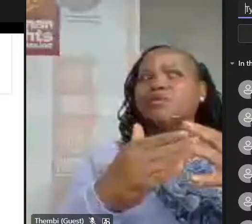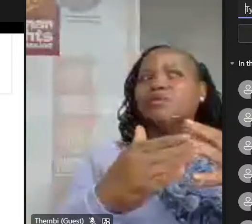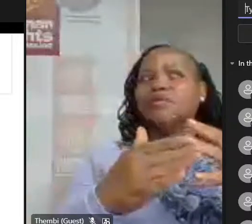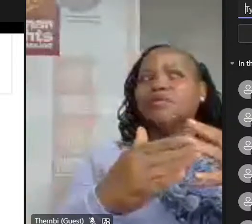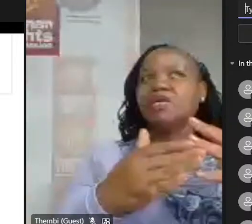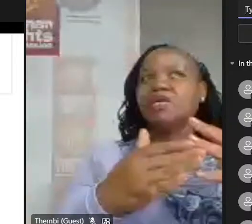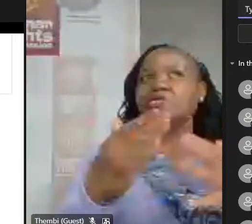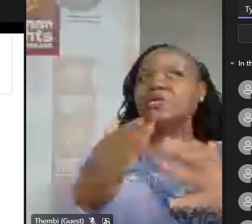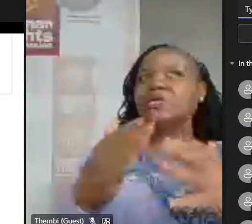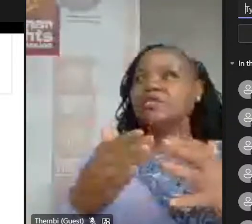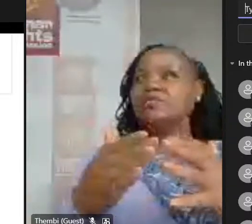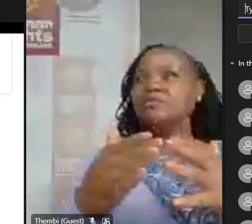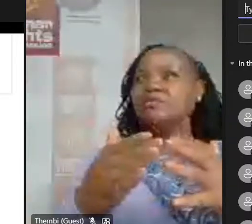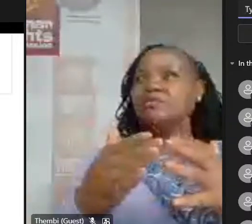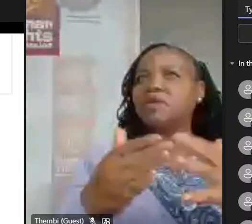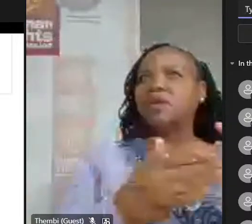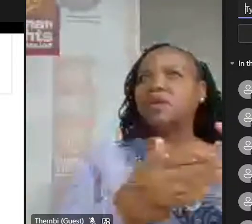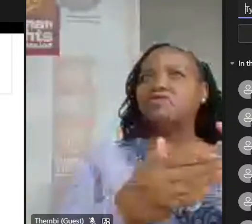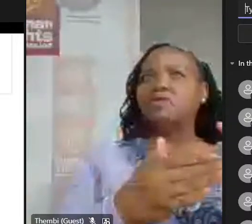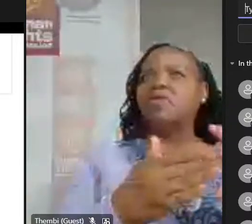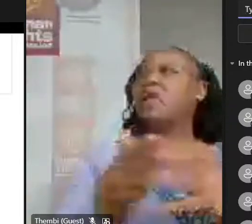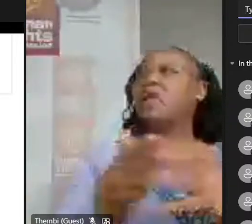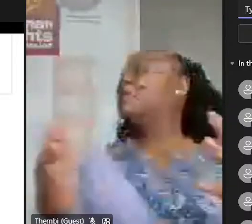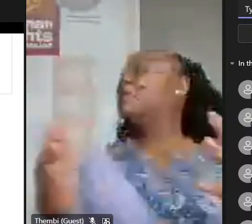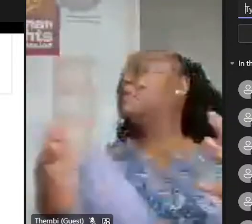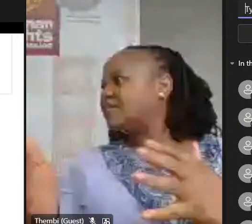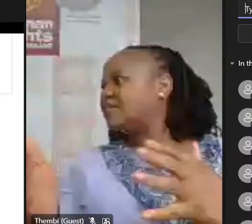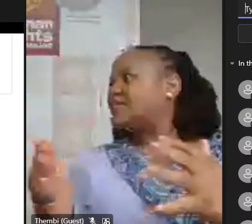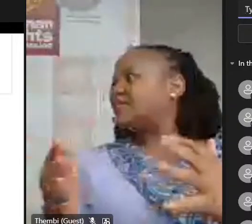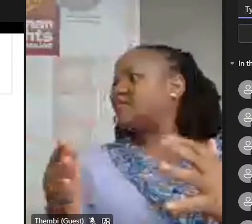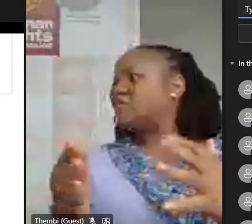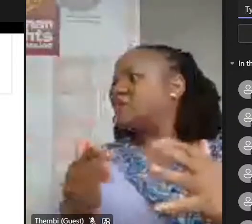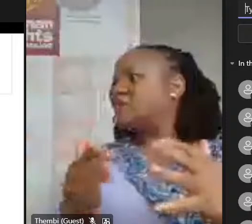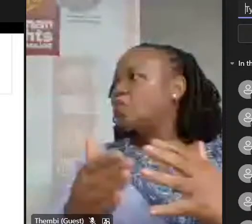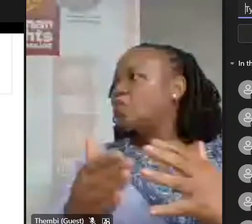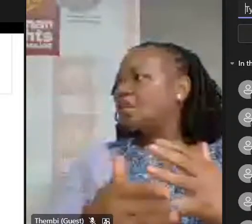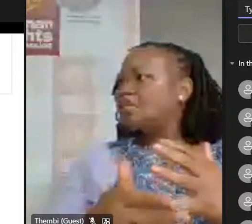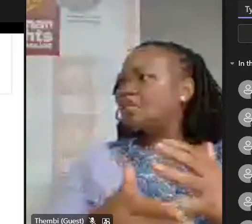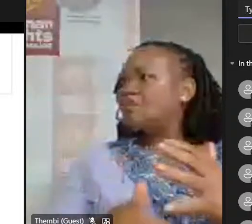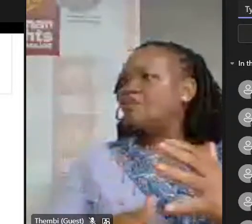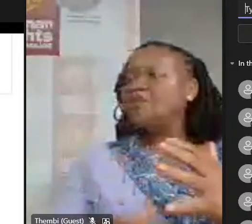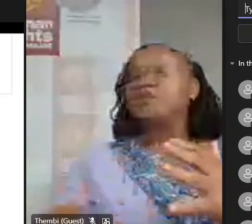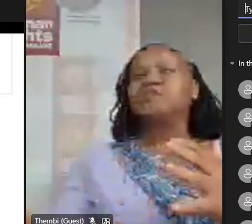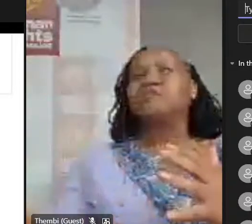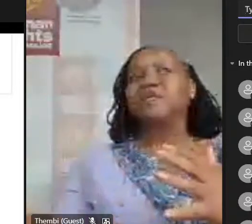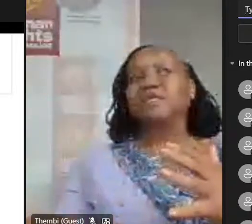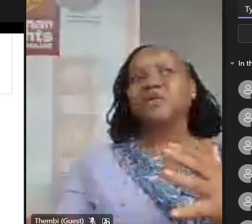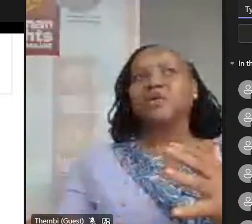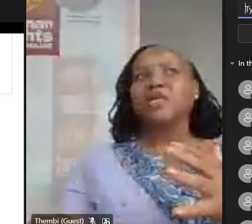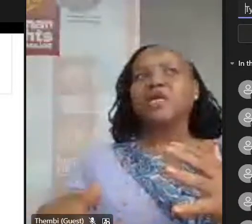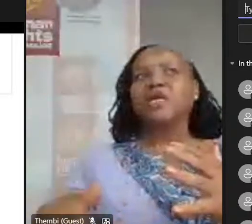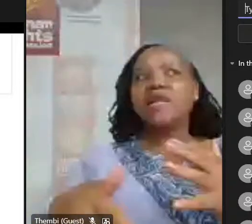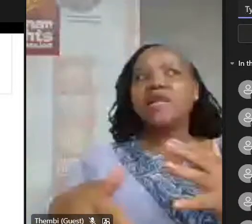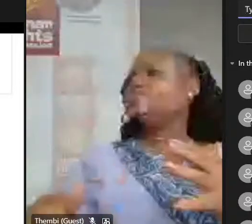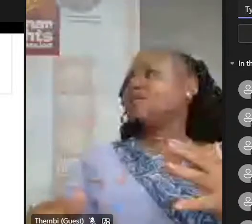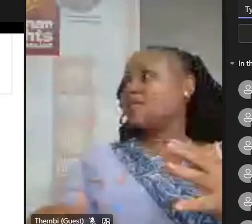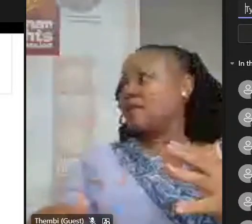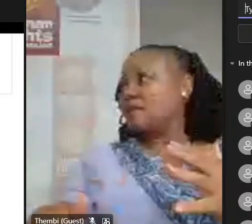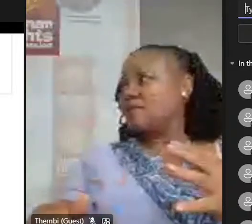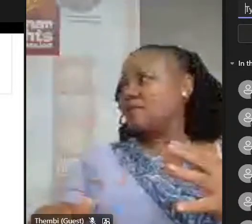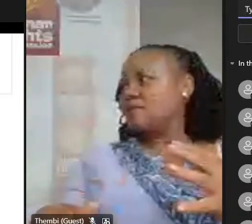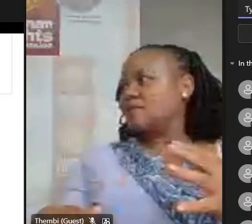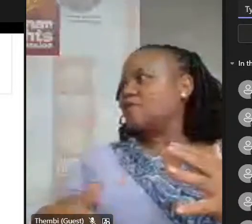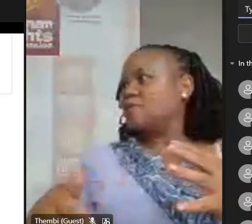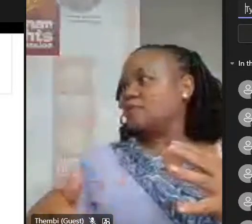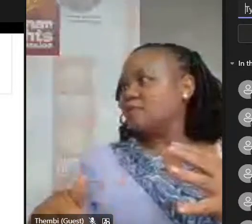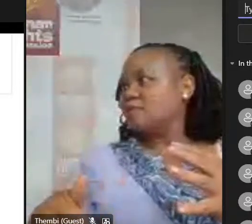idea that you're not acceptable, and therefore why do you accept yourself, which can actually be very detrimental on learners' mental